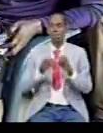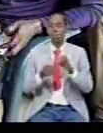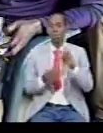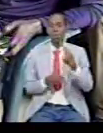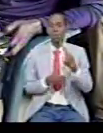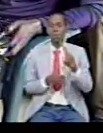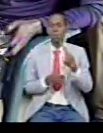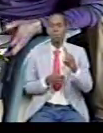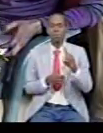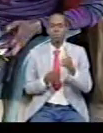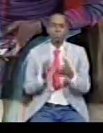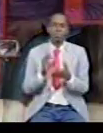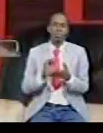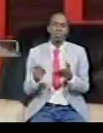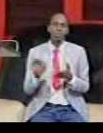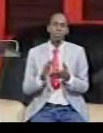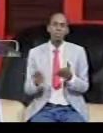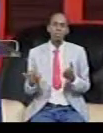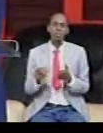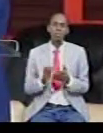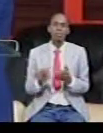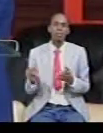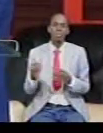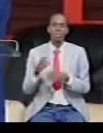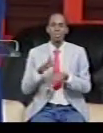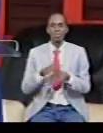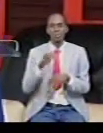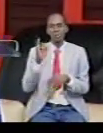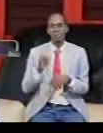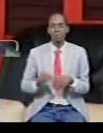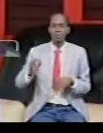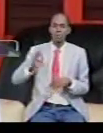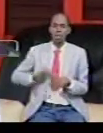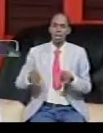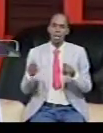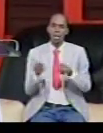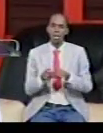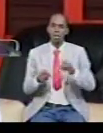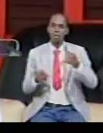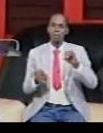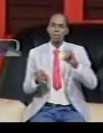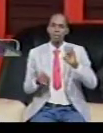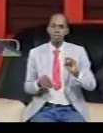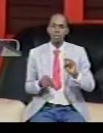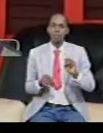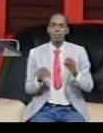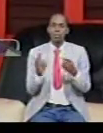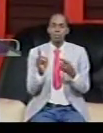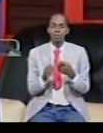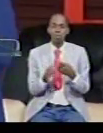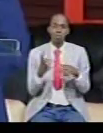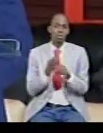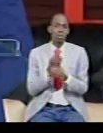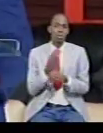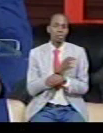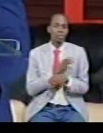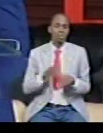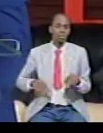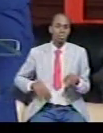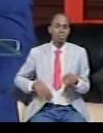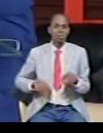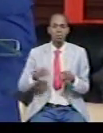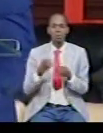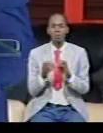one, counting as gain as loss to win Christ. Number two,